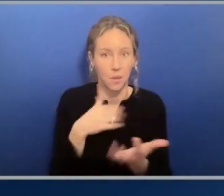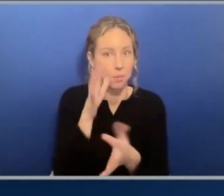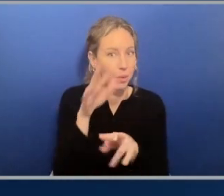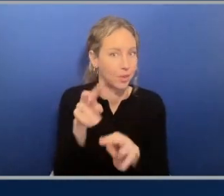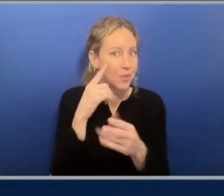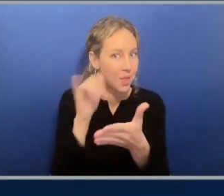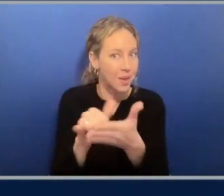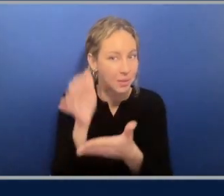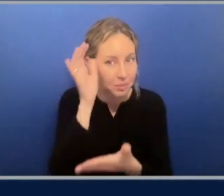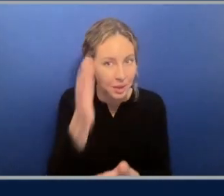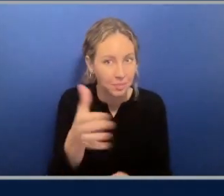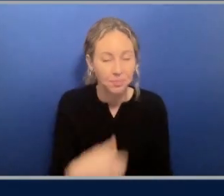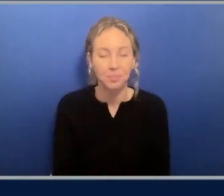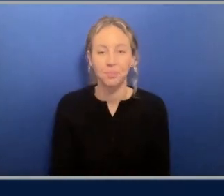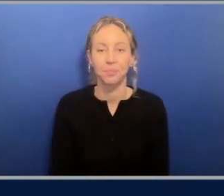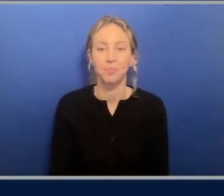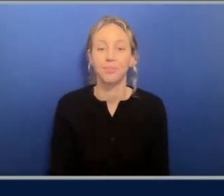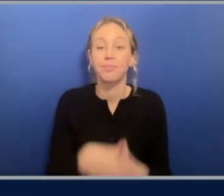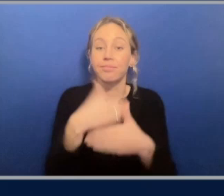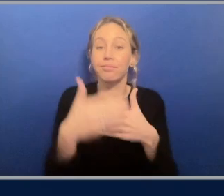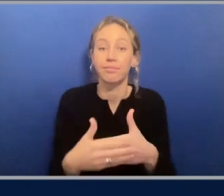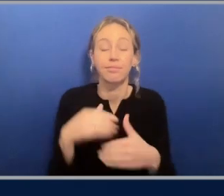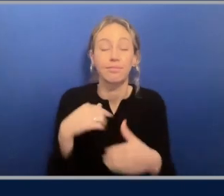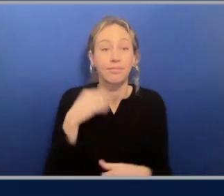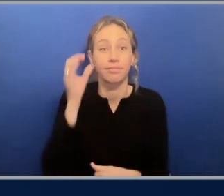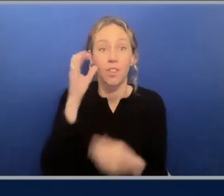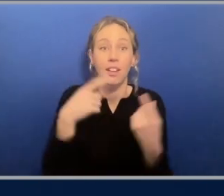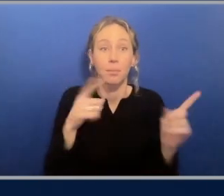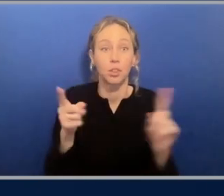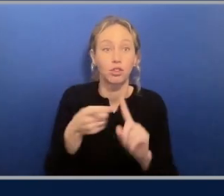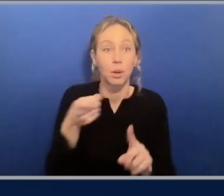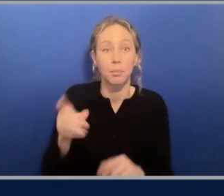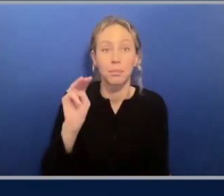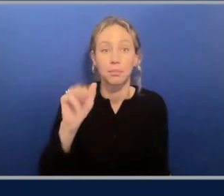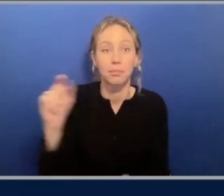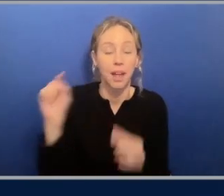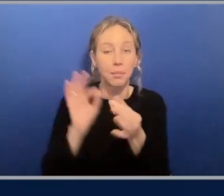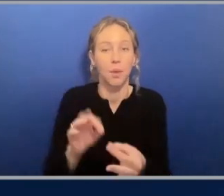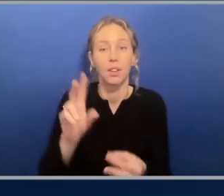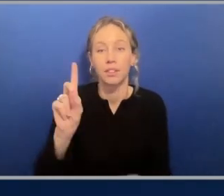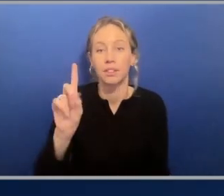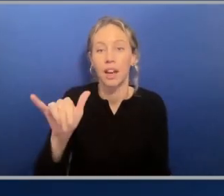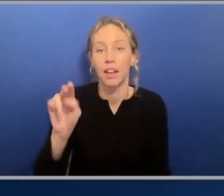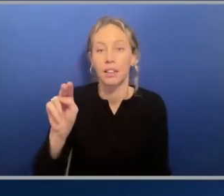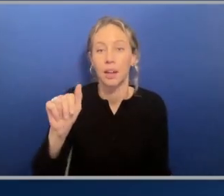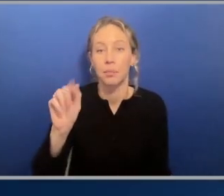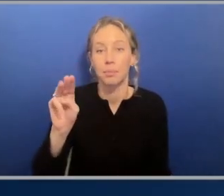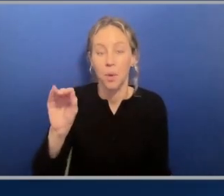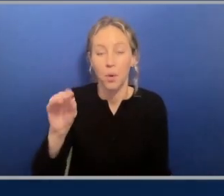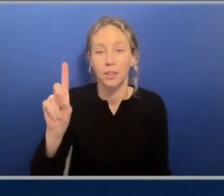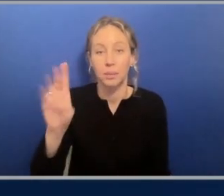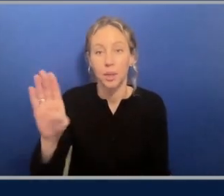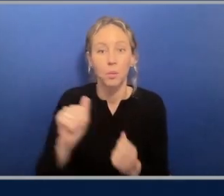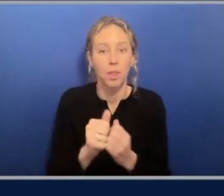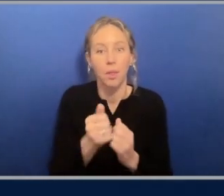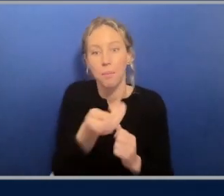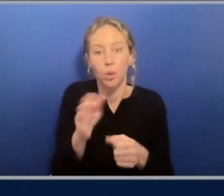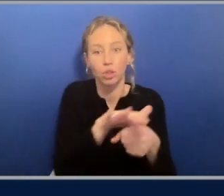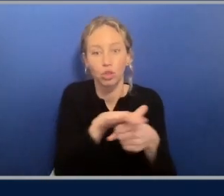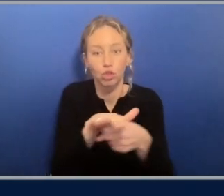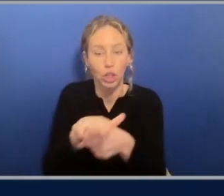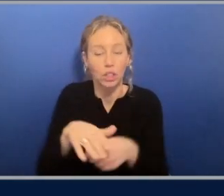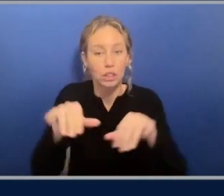So continuing to move on, we heard the announcement from Matt about DynamoDB, global tables with multi-region consistency.